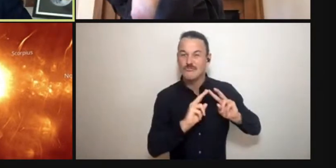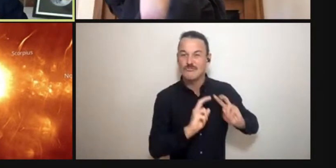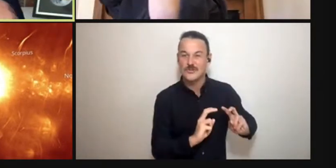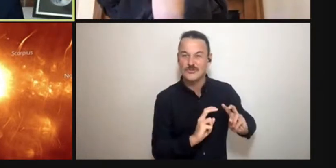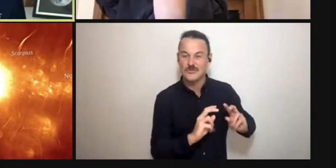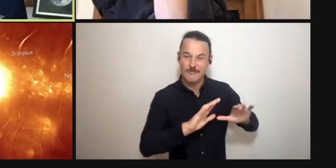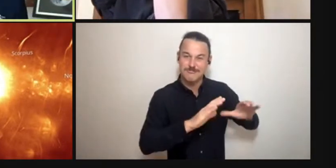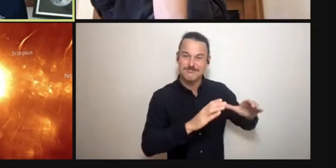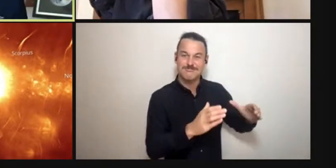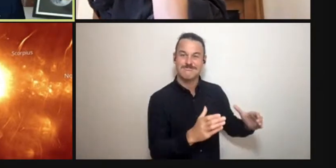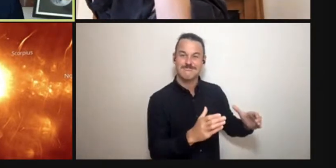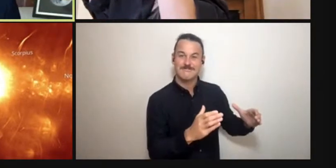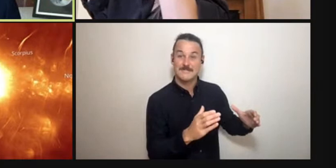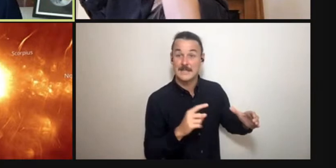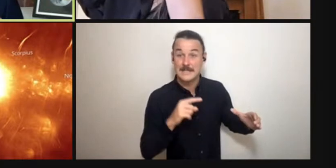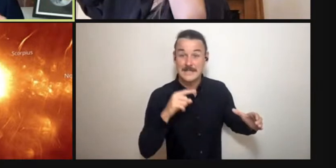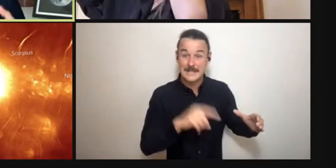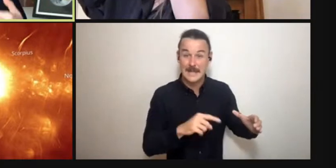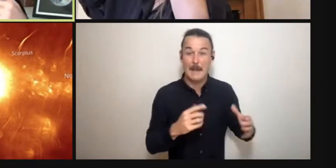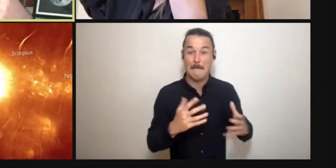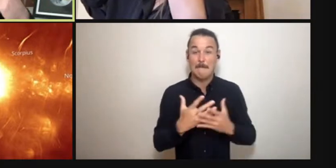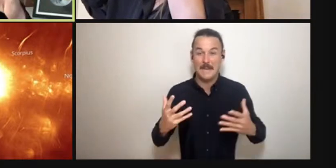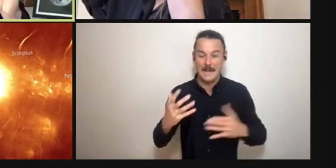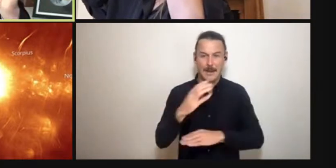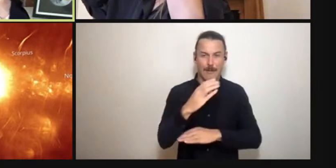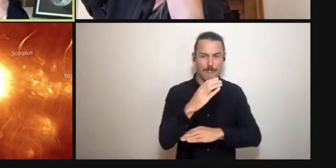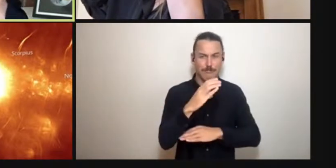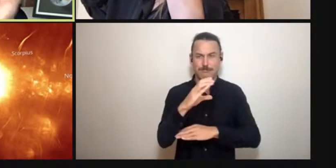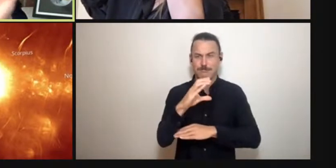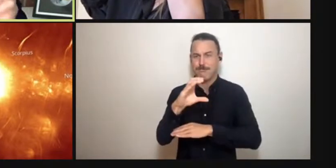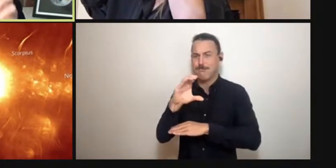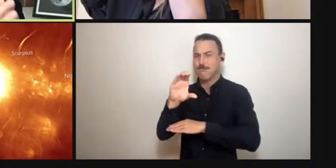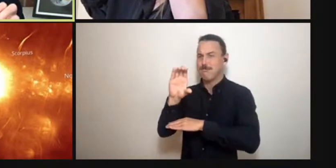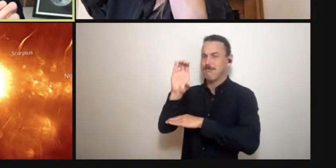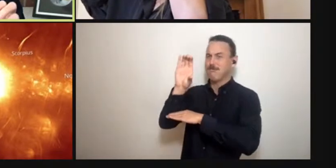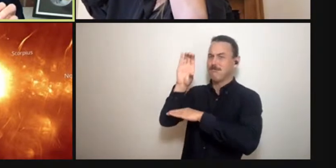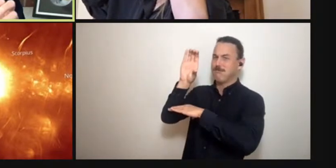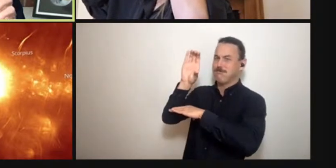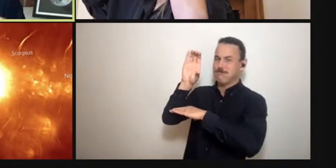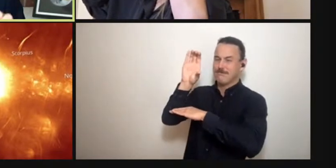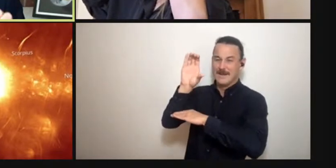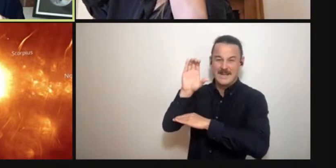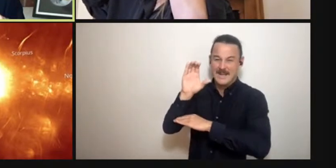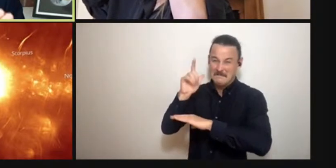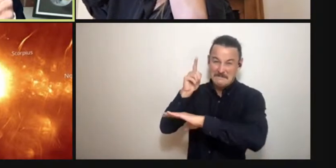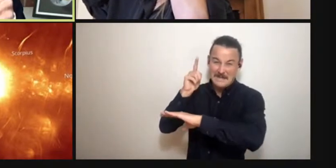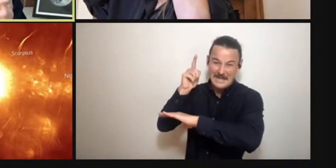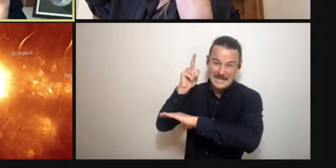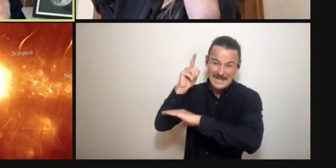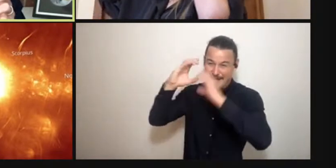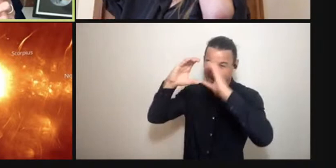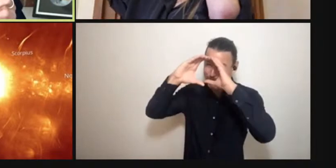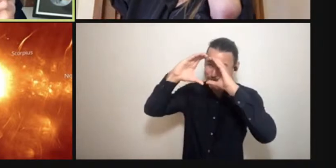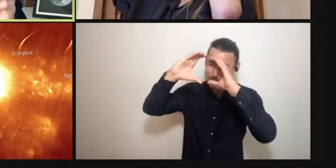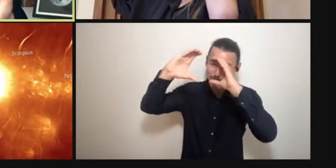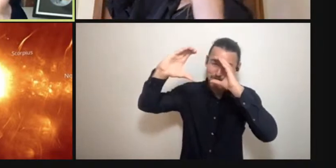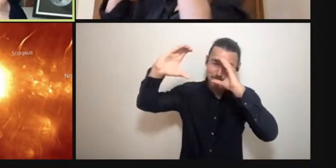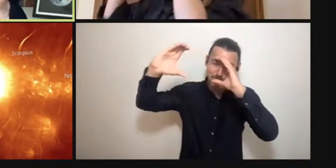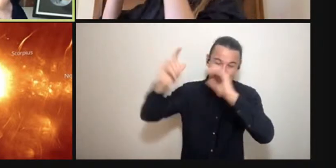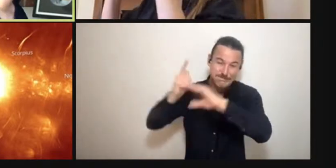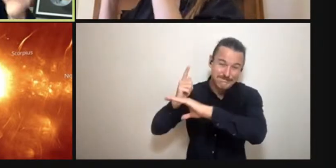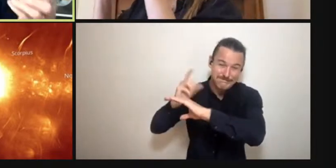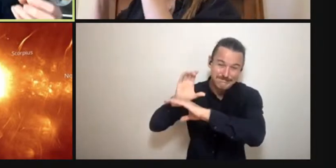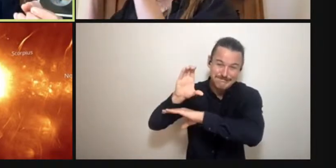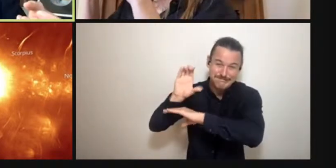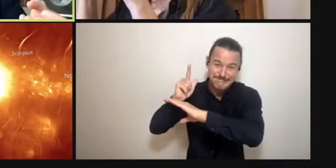it's a ginormous telescope that looked deep into the heart of our galaxy and revealed